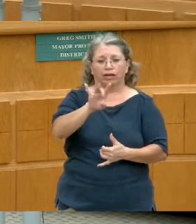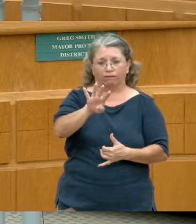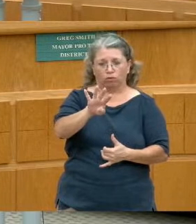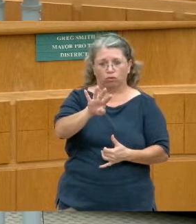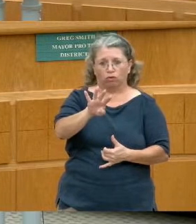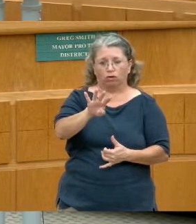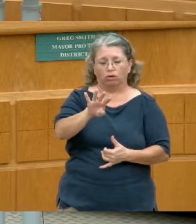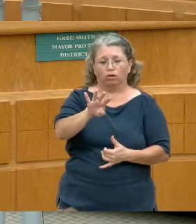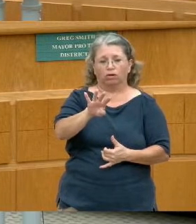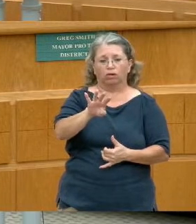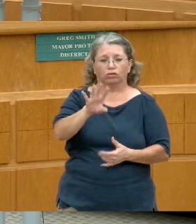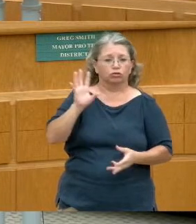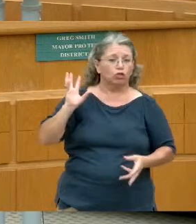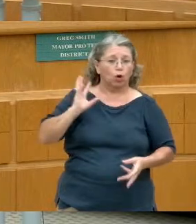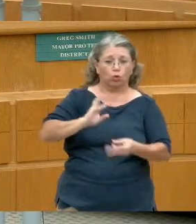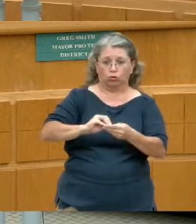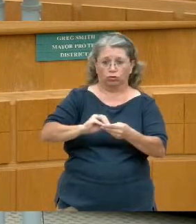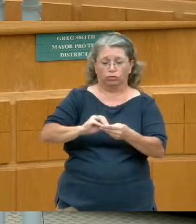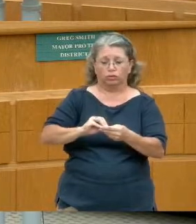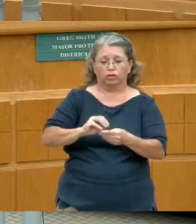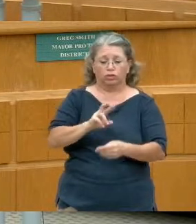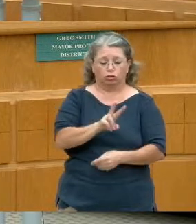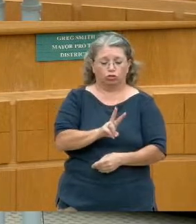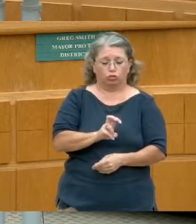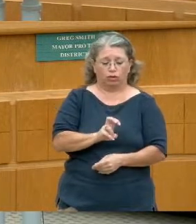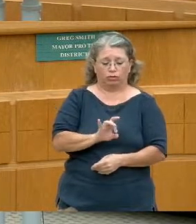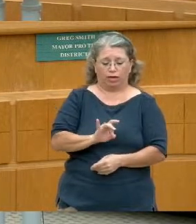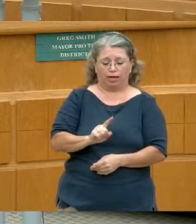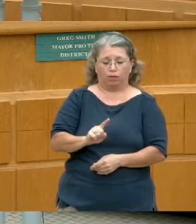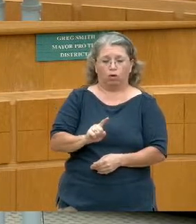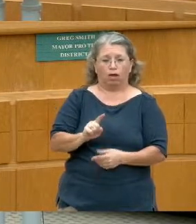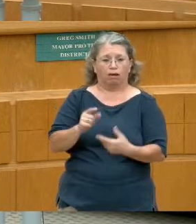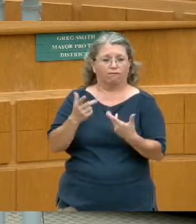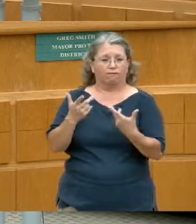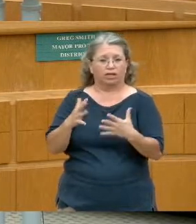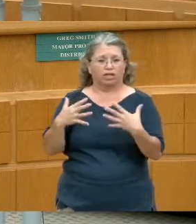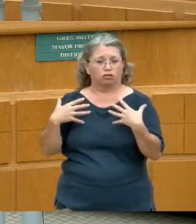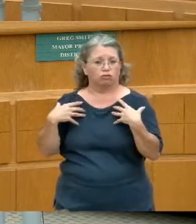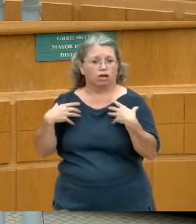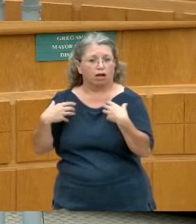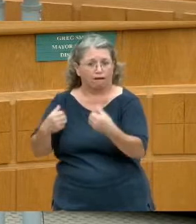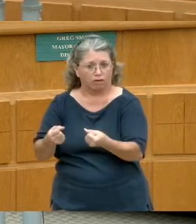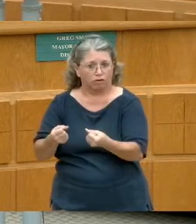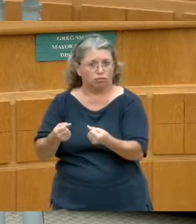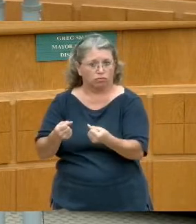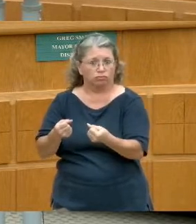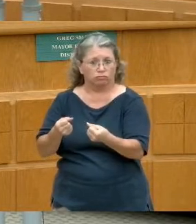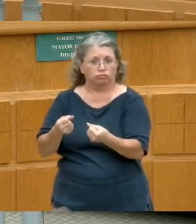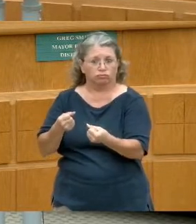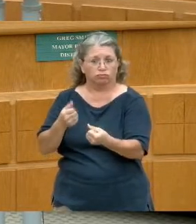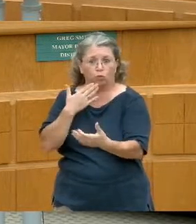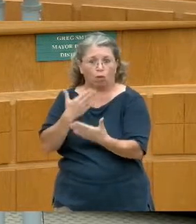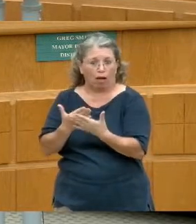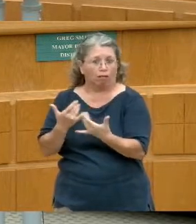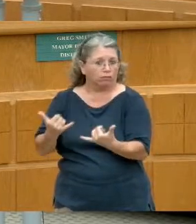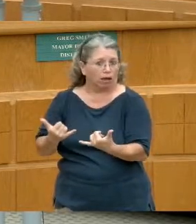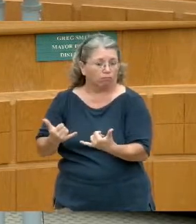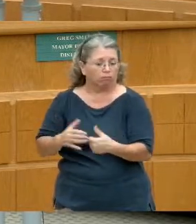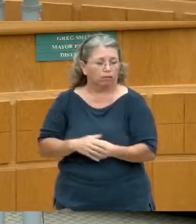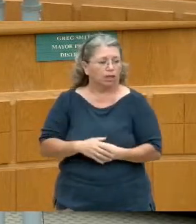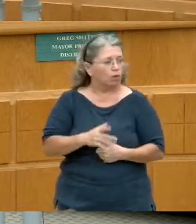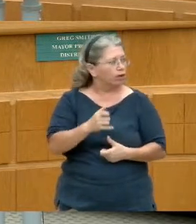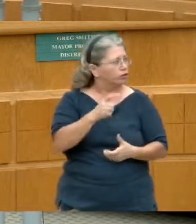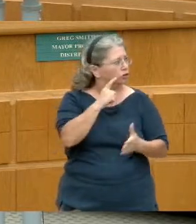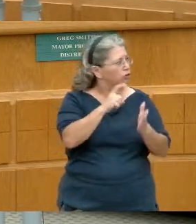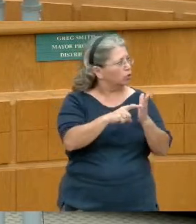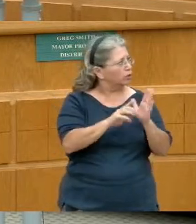cases total with 281 recoveries. What I want you to focus on is the slope of this